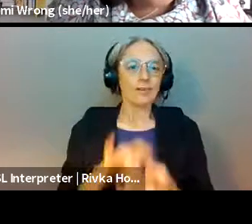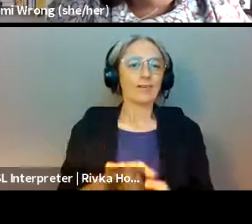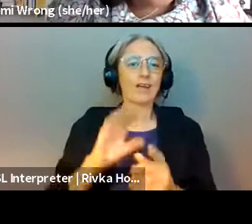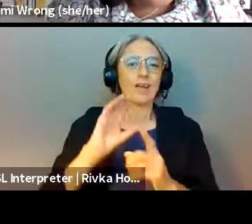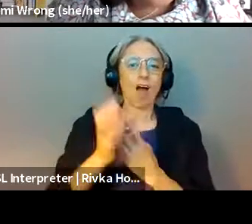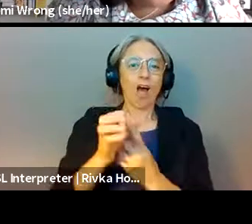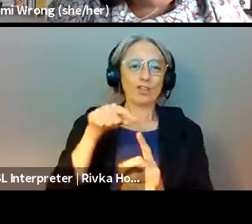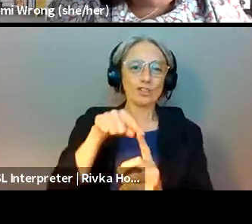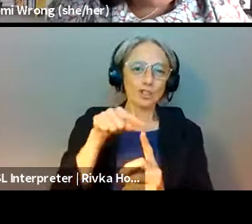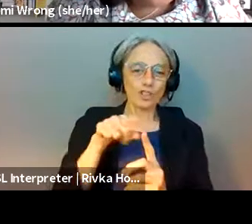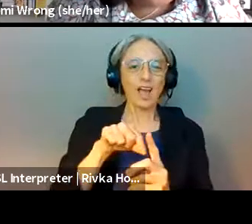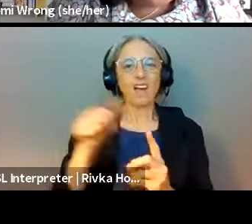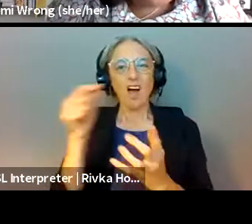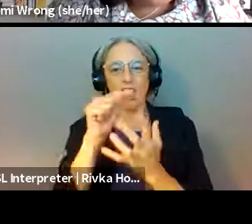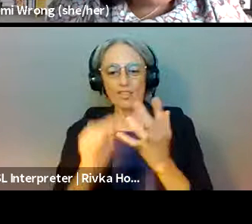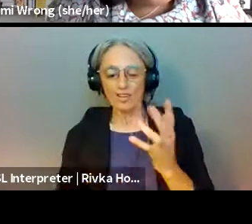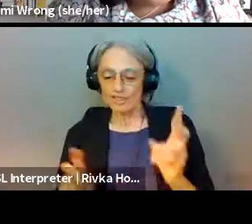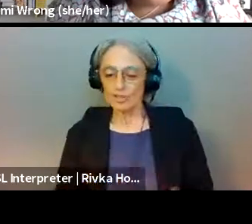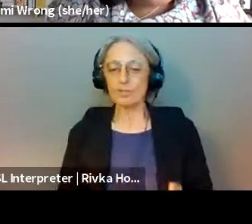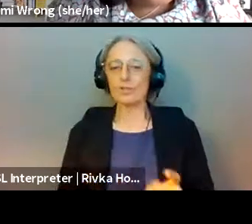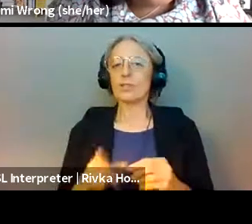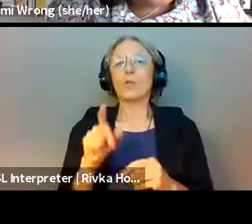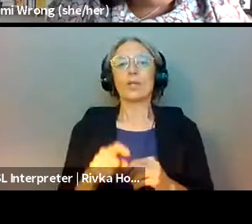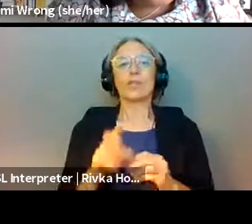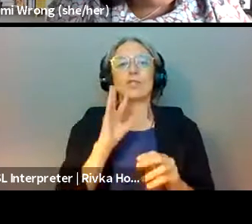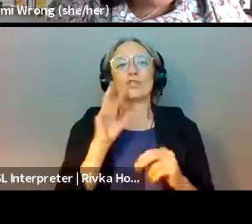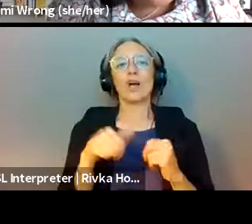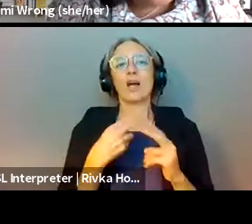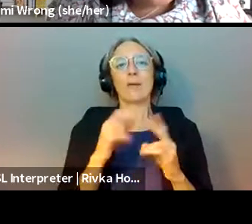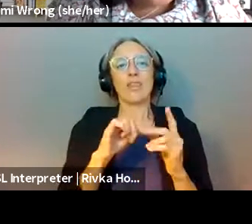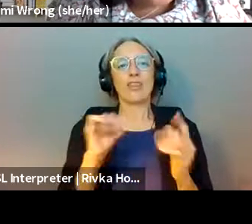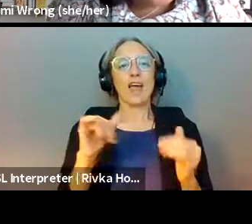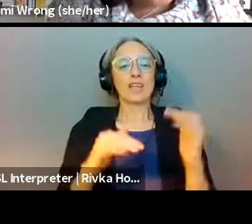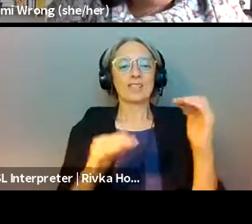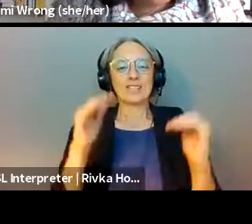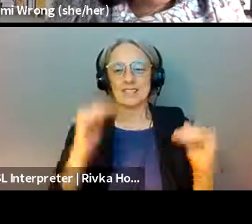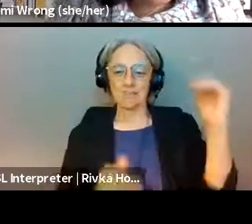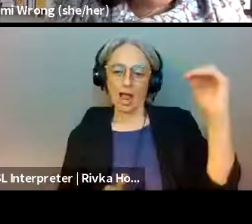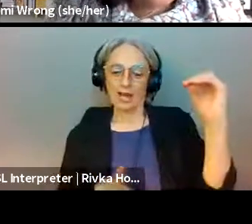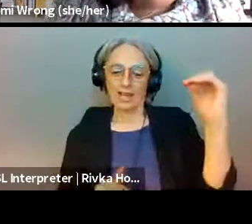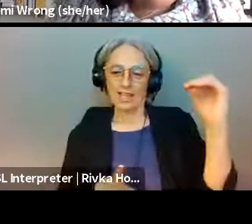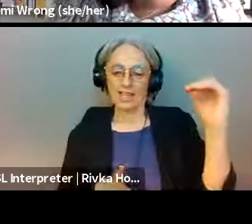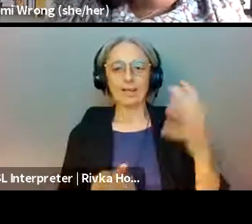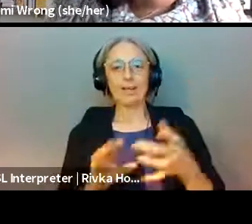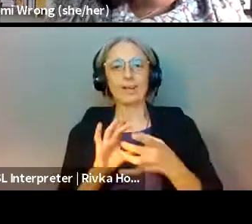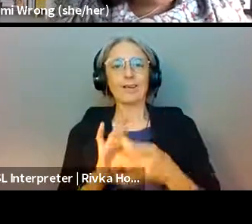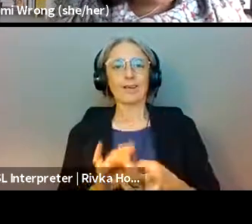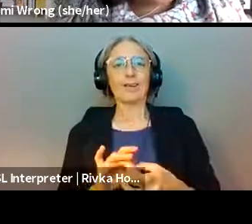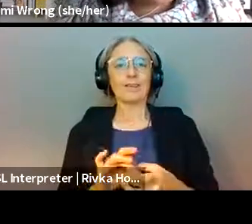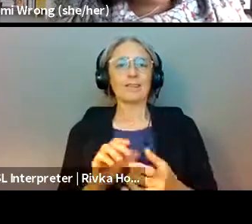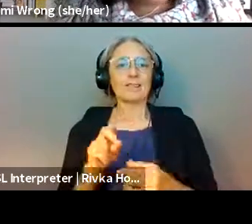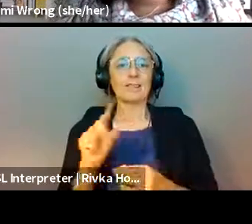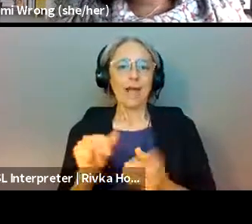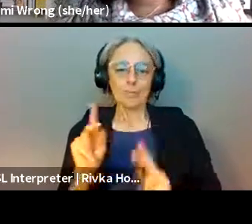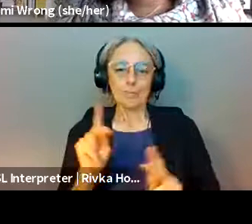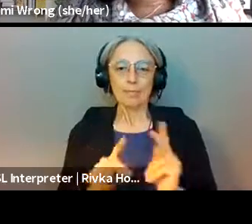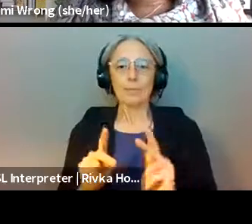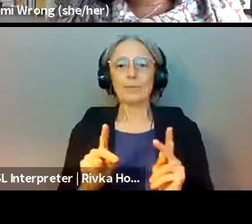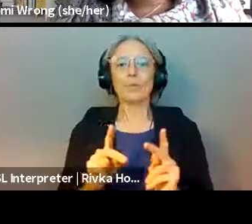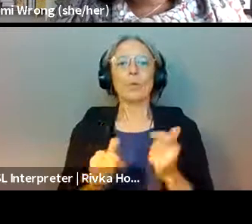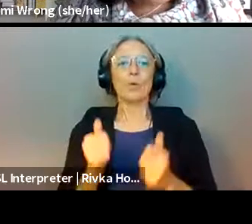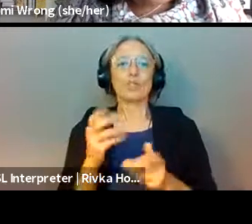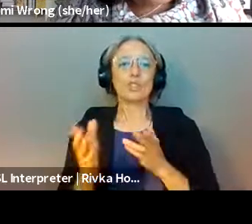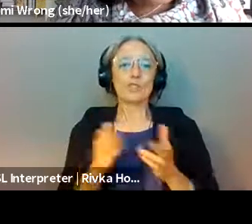to address the disparities around talking about disabled people and the services that they